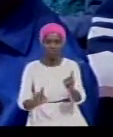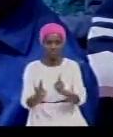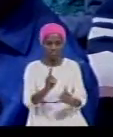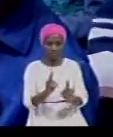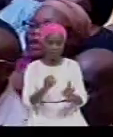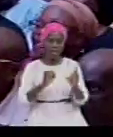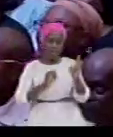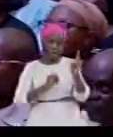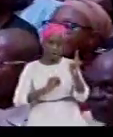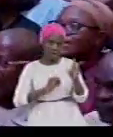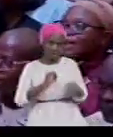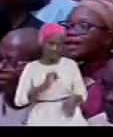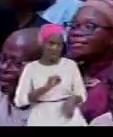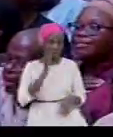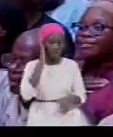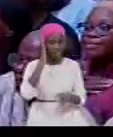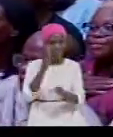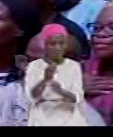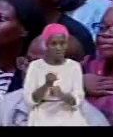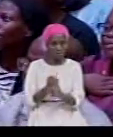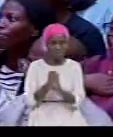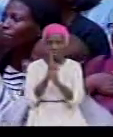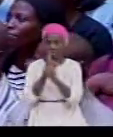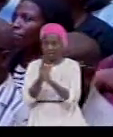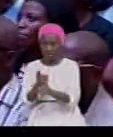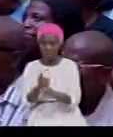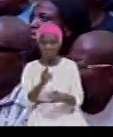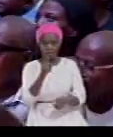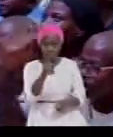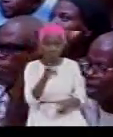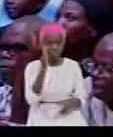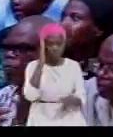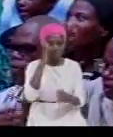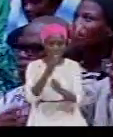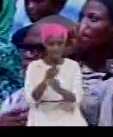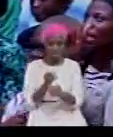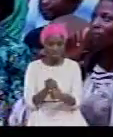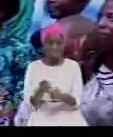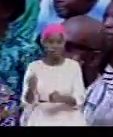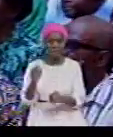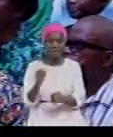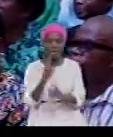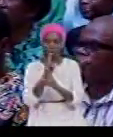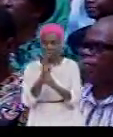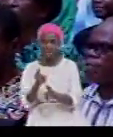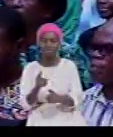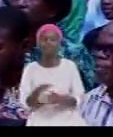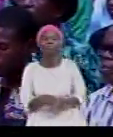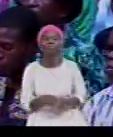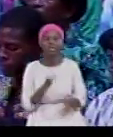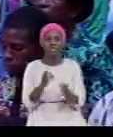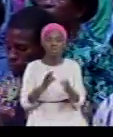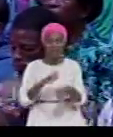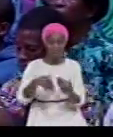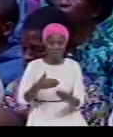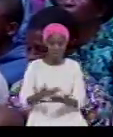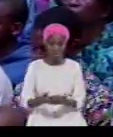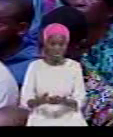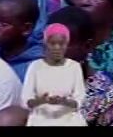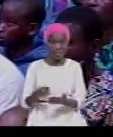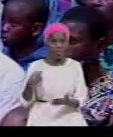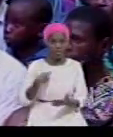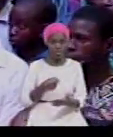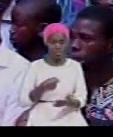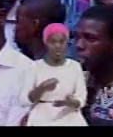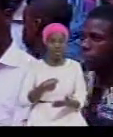answer. You will have an answer. And if two of us shall agree as touching